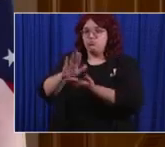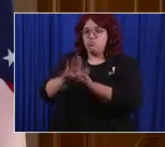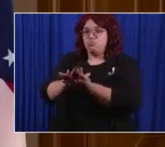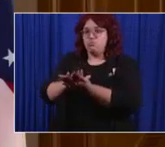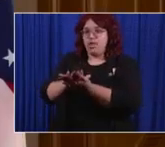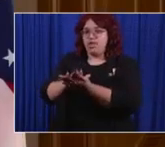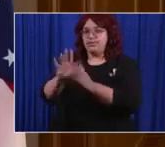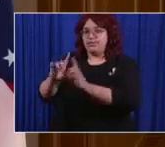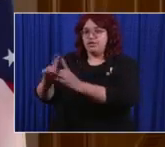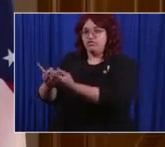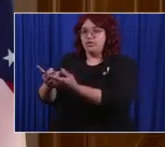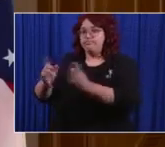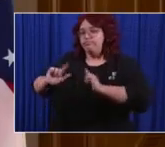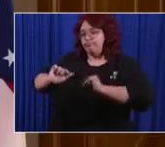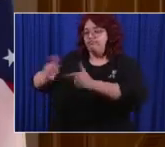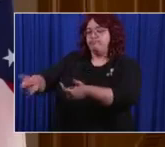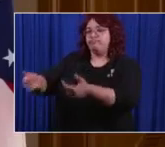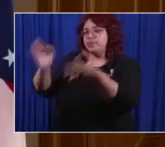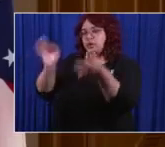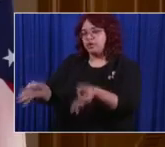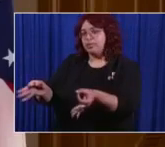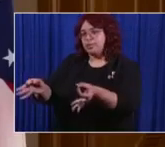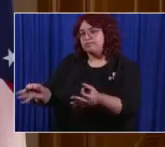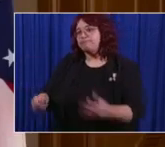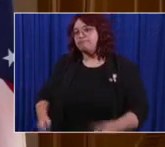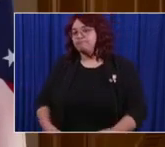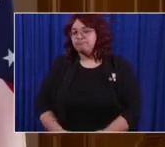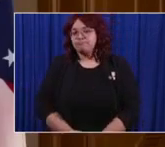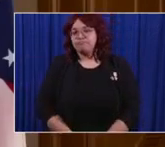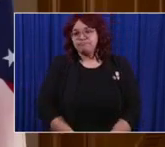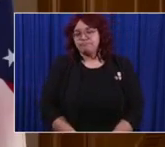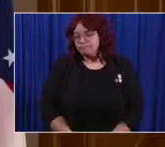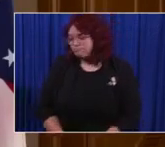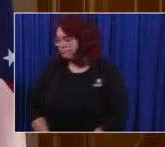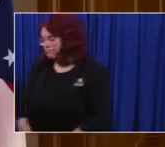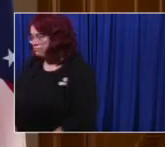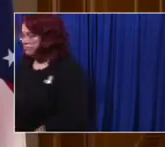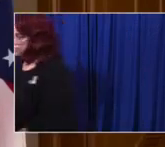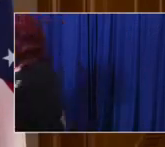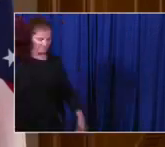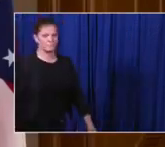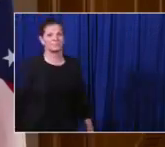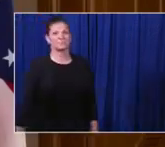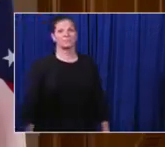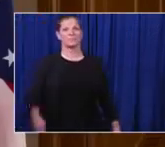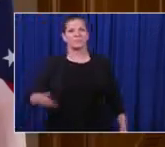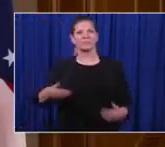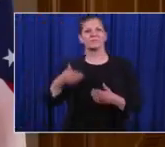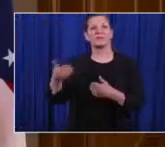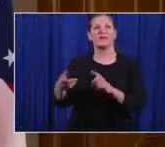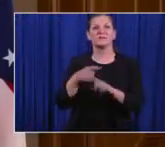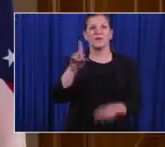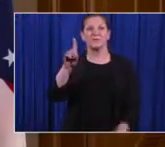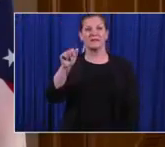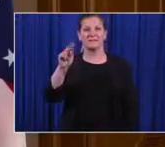of this school year wearing masks. Next question is from Danny Eldridge at Hannah News